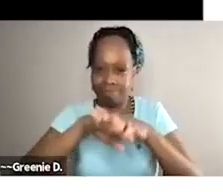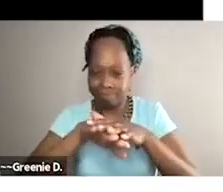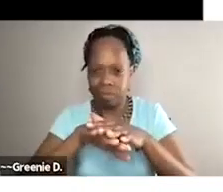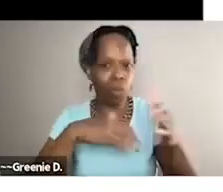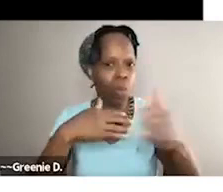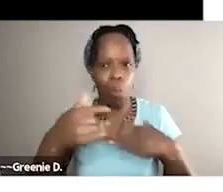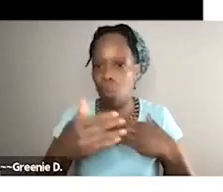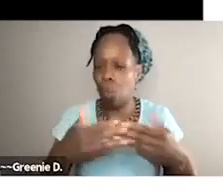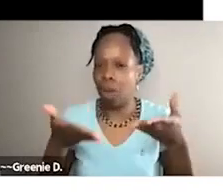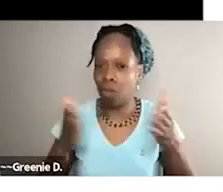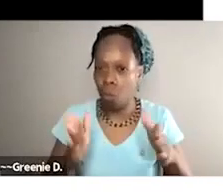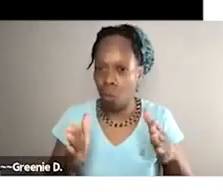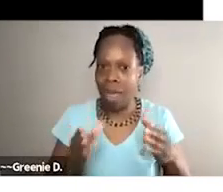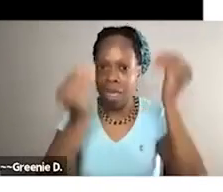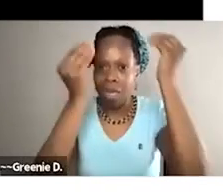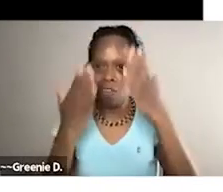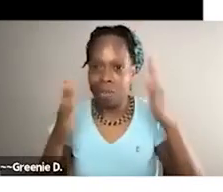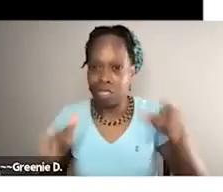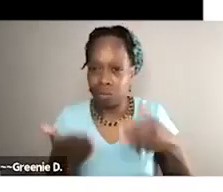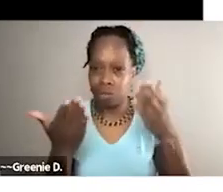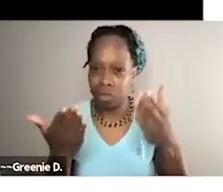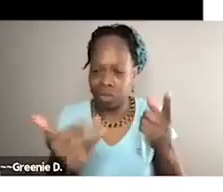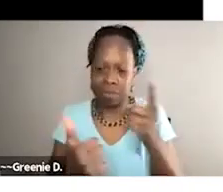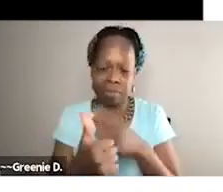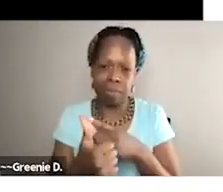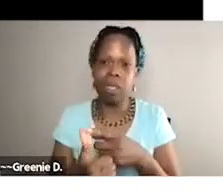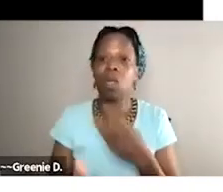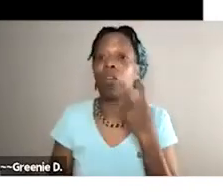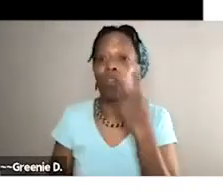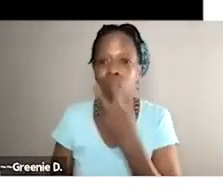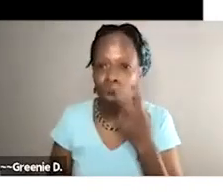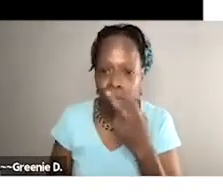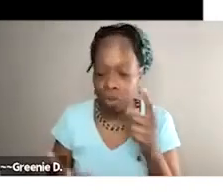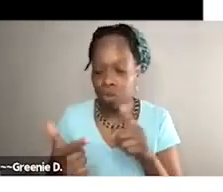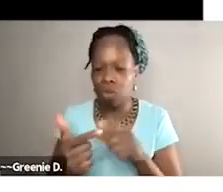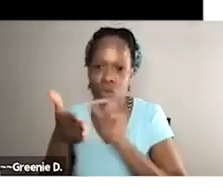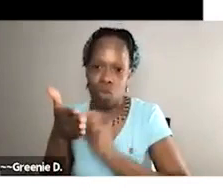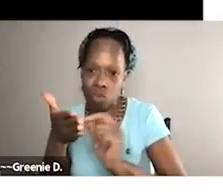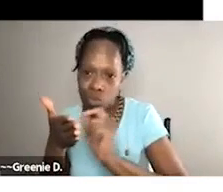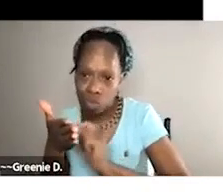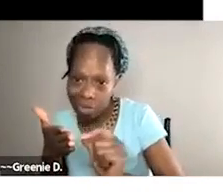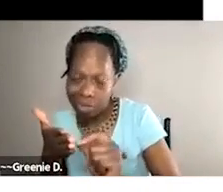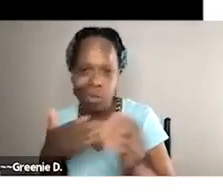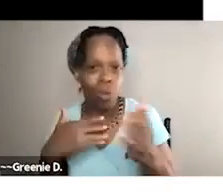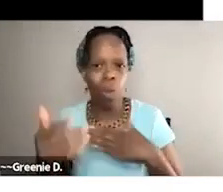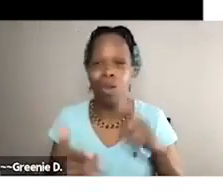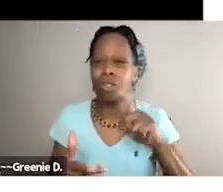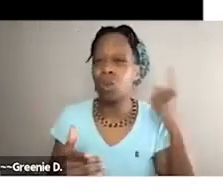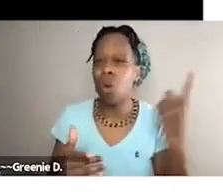or written or visually or whatever, should always consider different communication modalities